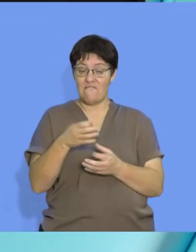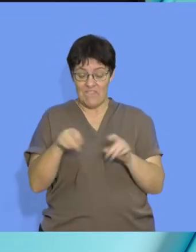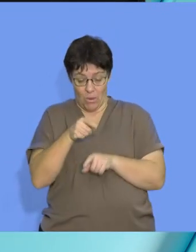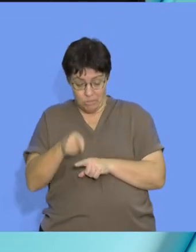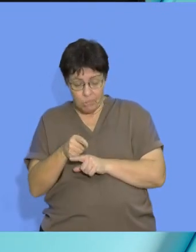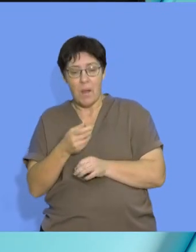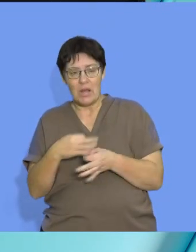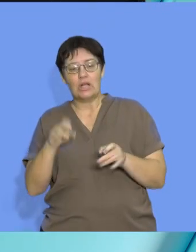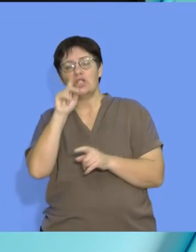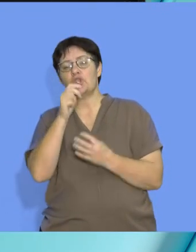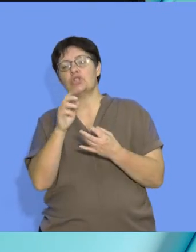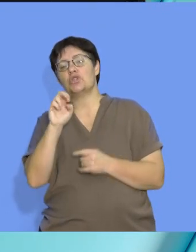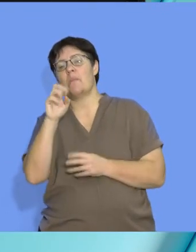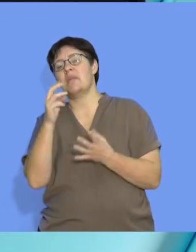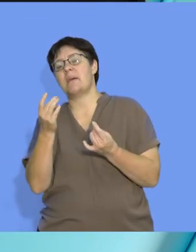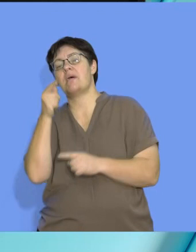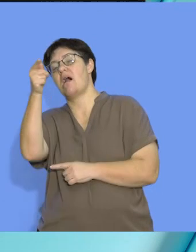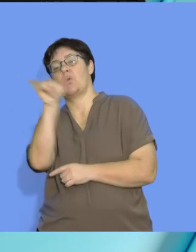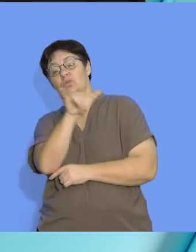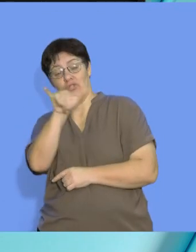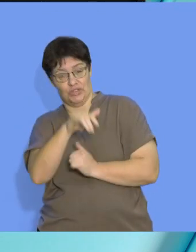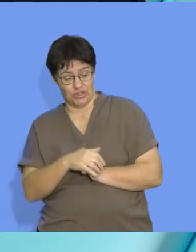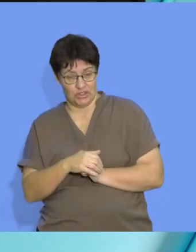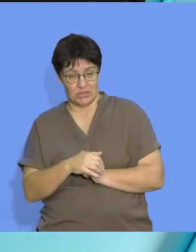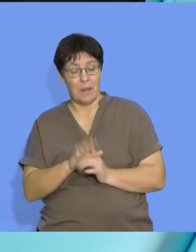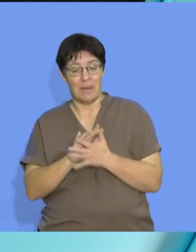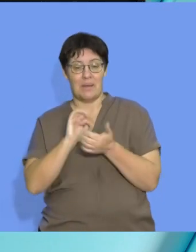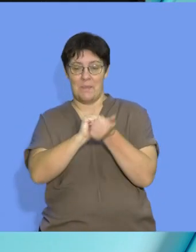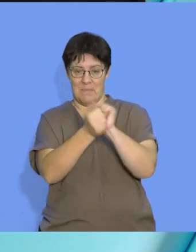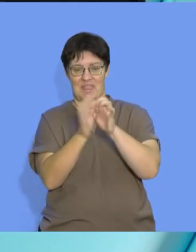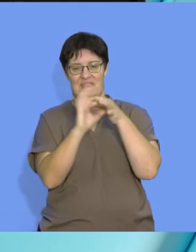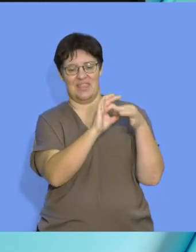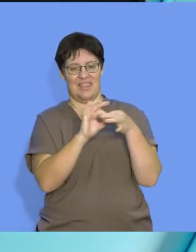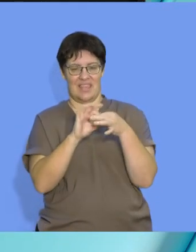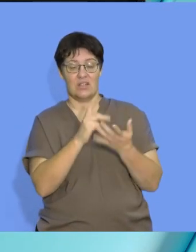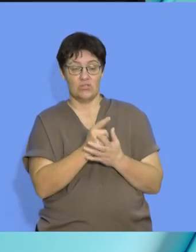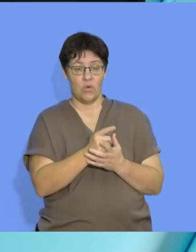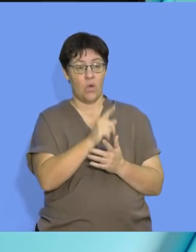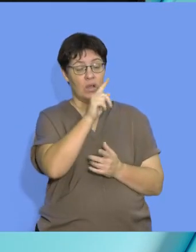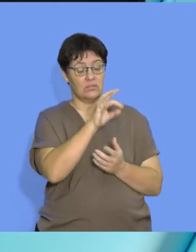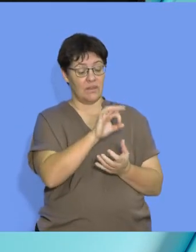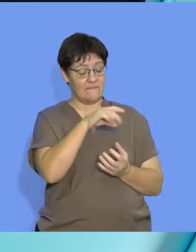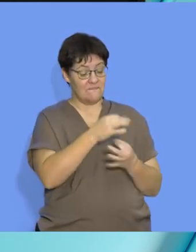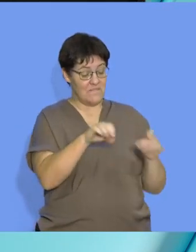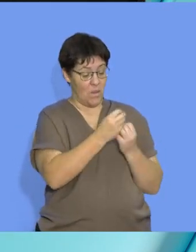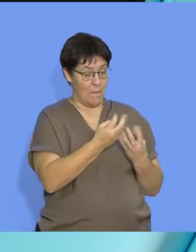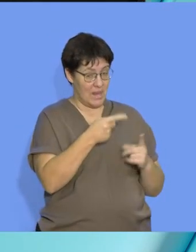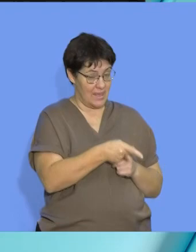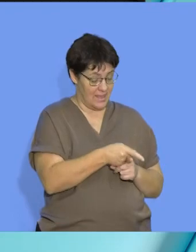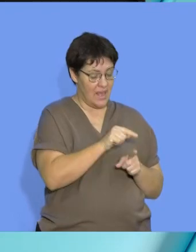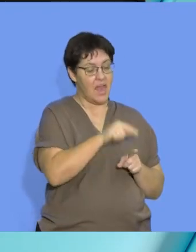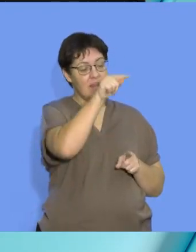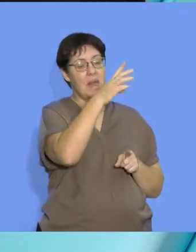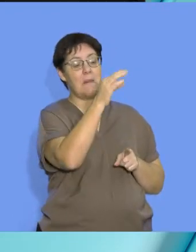but essentially the general term is the mathematical relationship between the term value and the term